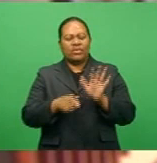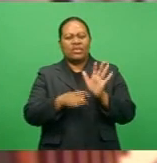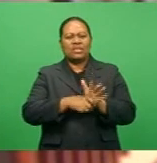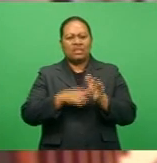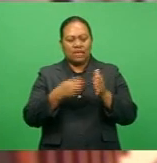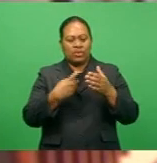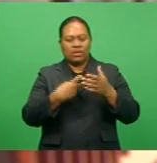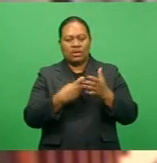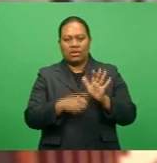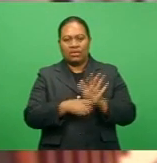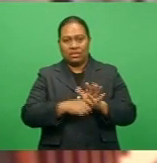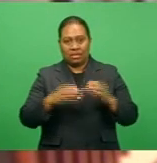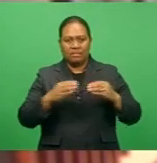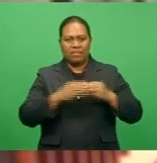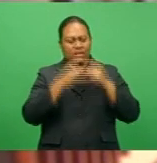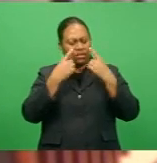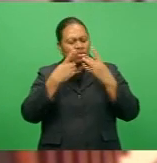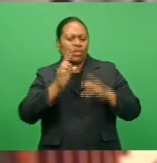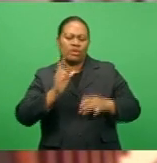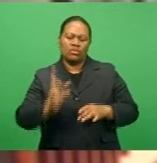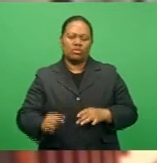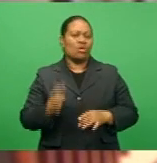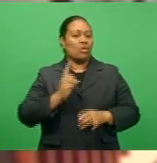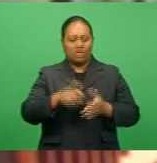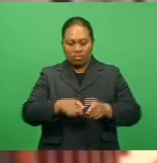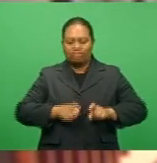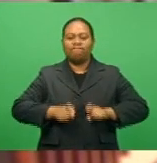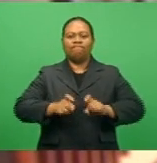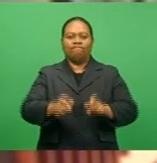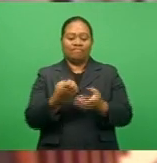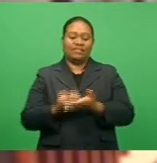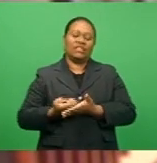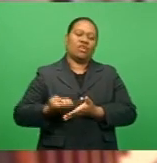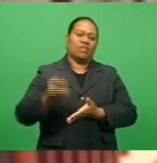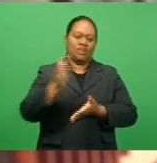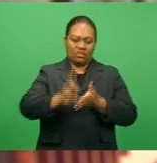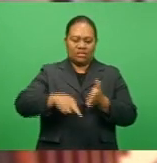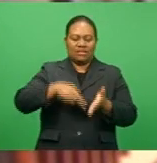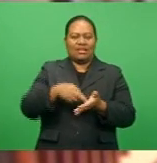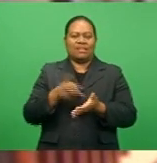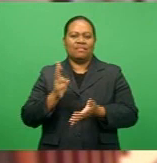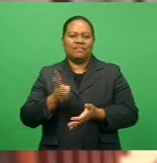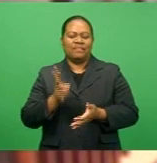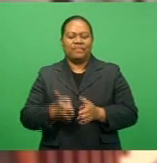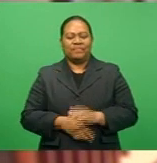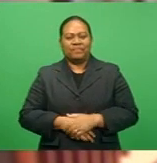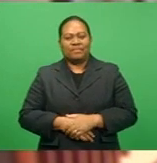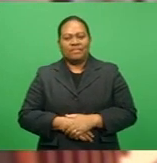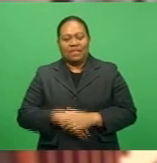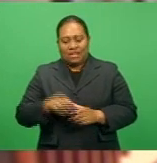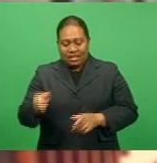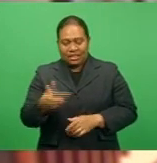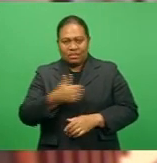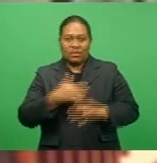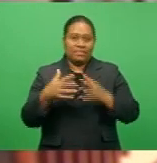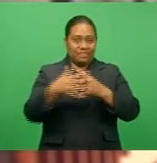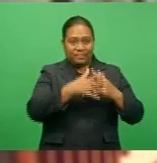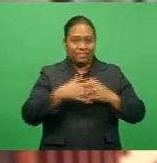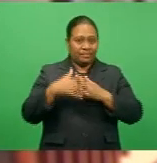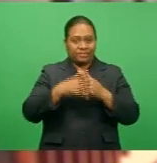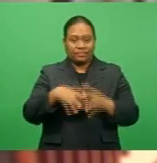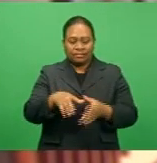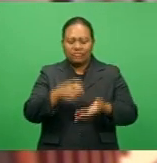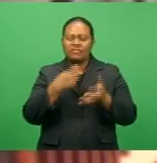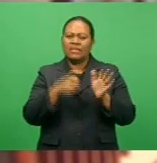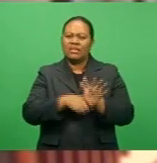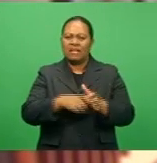monetary policy loose and do whatever it takes to sustain economic recovery weighed on the greenback. This morning, the US Federal Reserve held